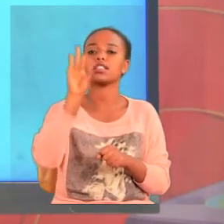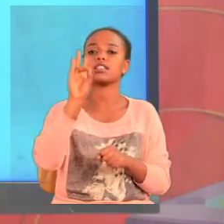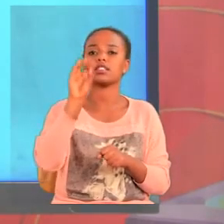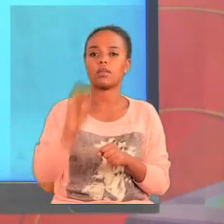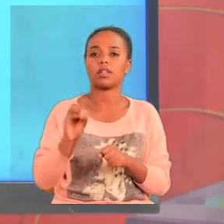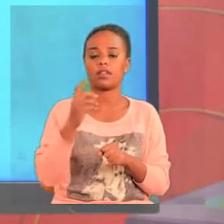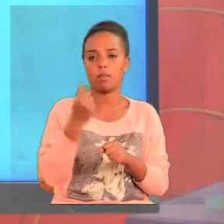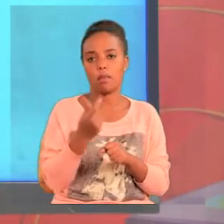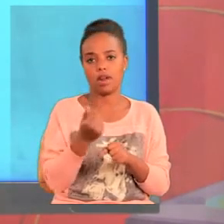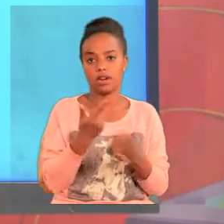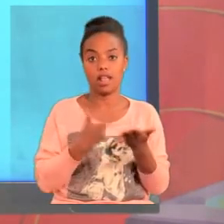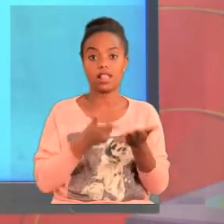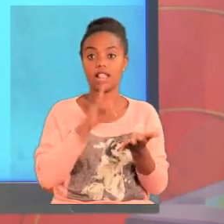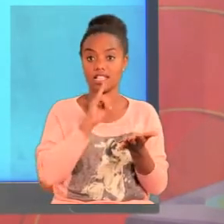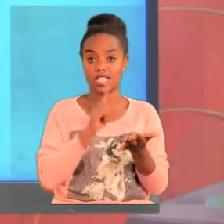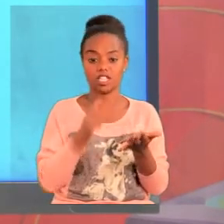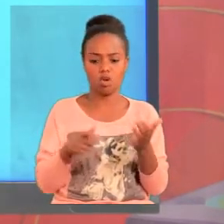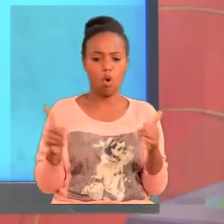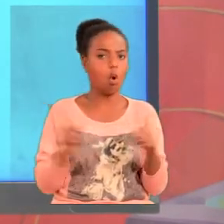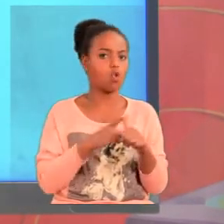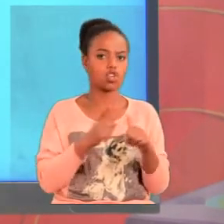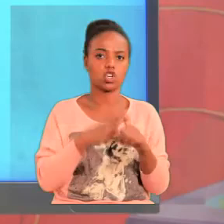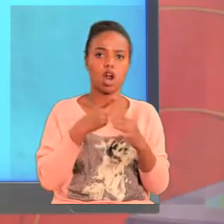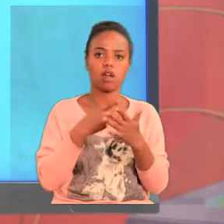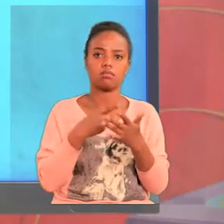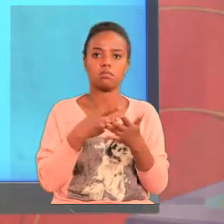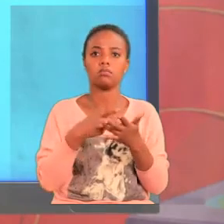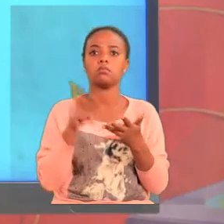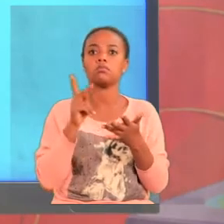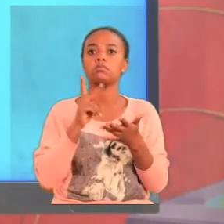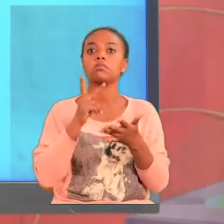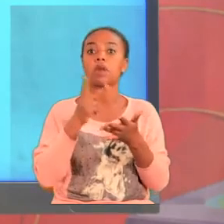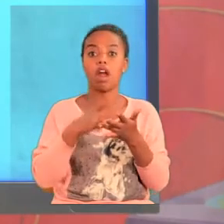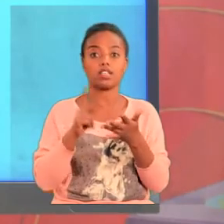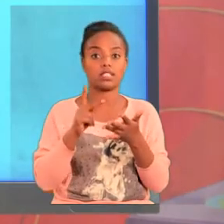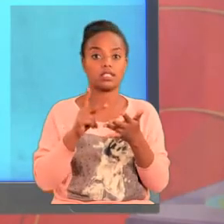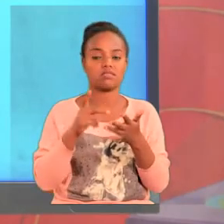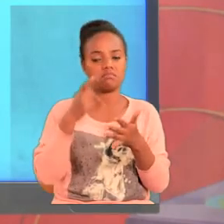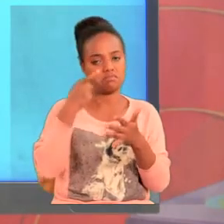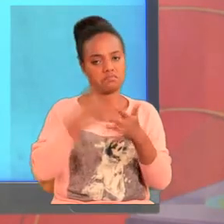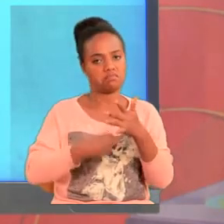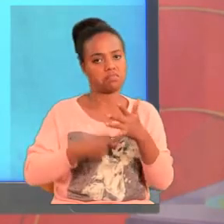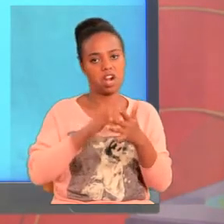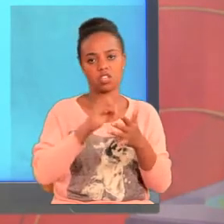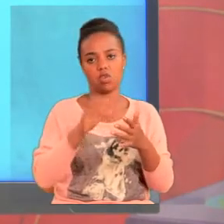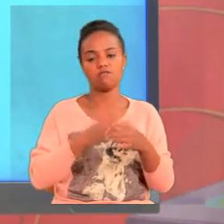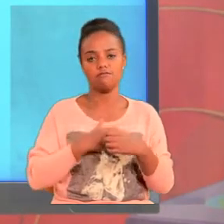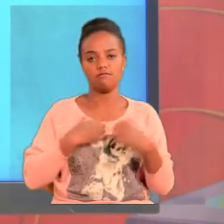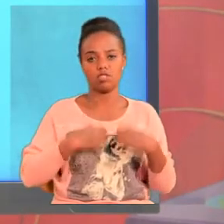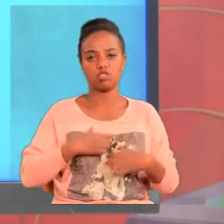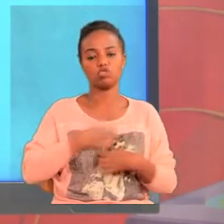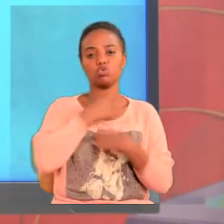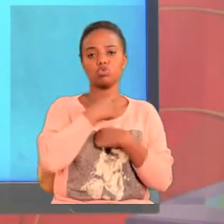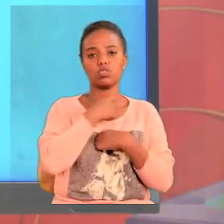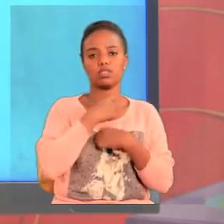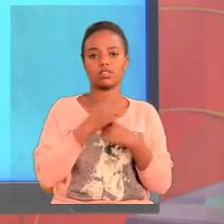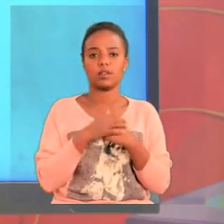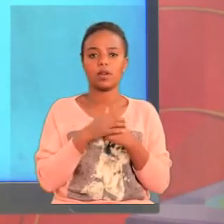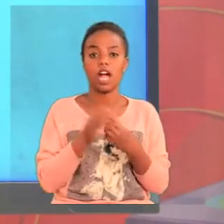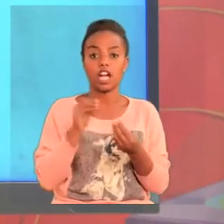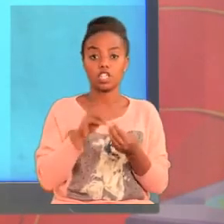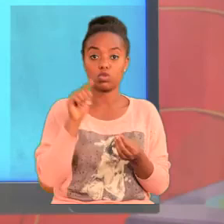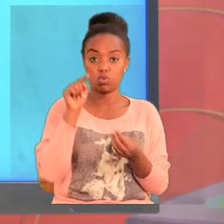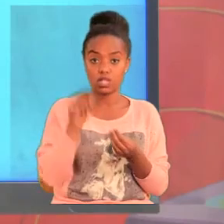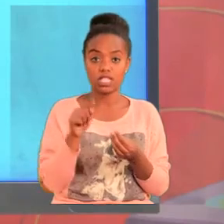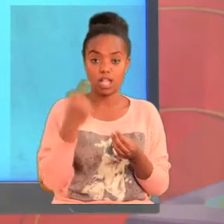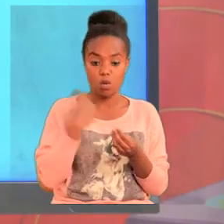570 birr. This is the original price of this woolen suit. Okay, In addition to this, we